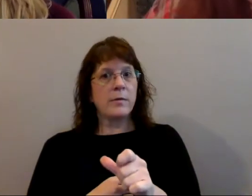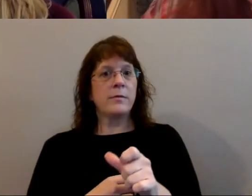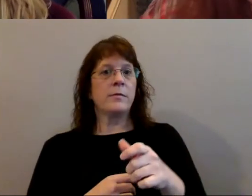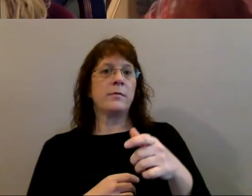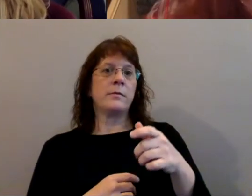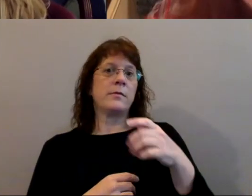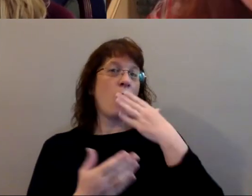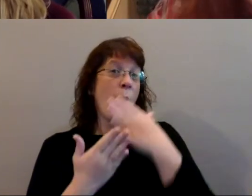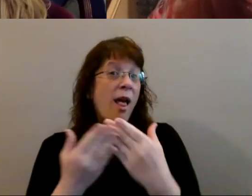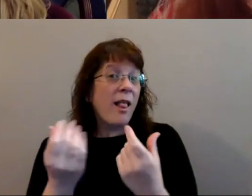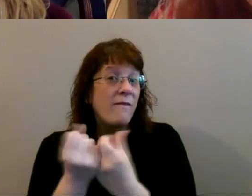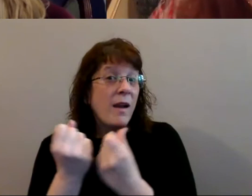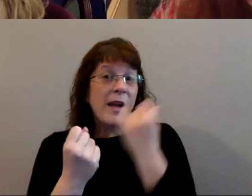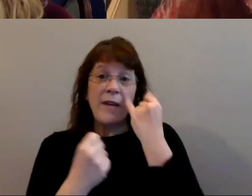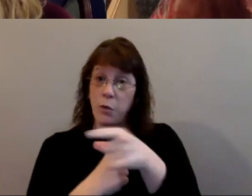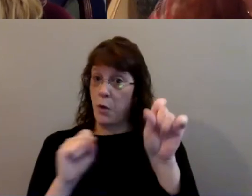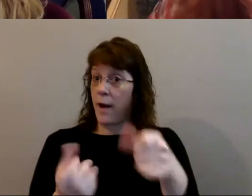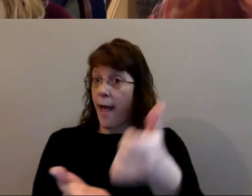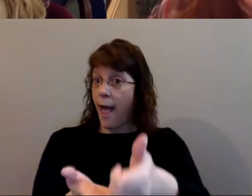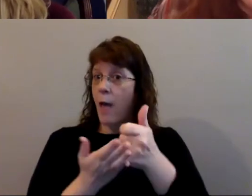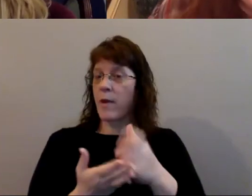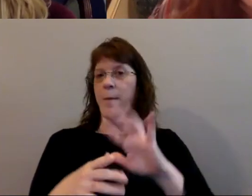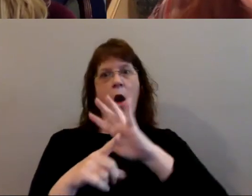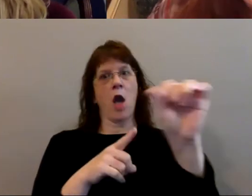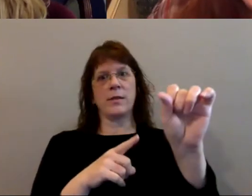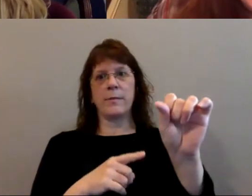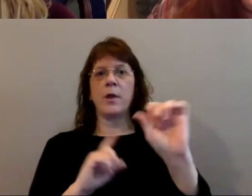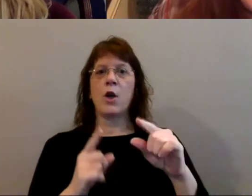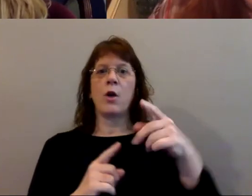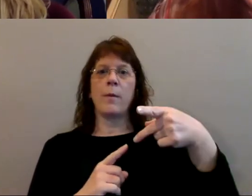well funded. So if you could help us, that would be awesome. Go to